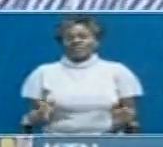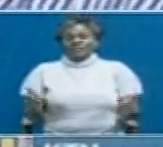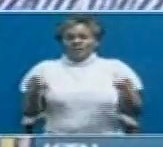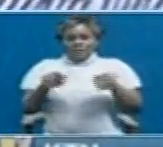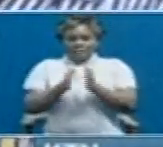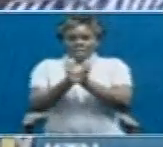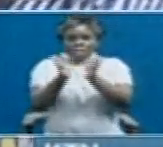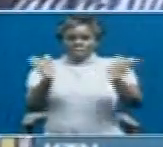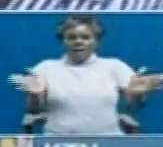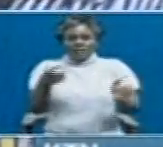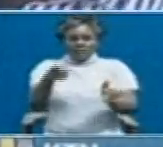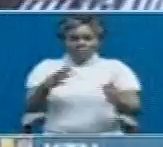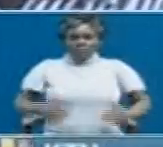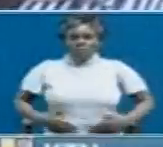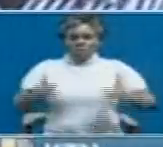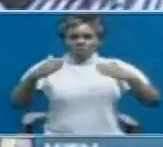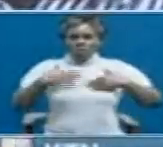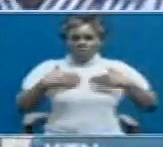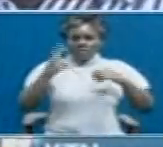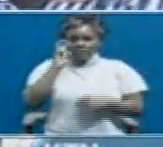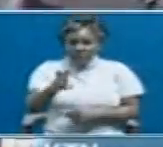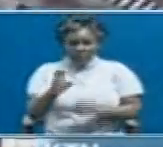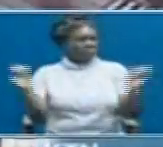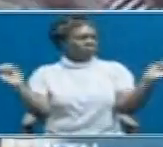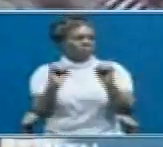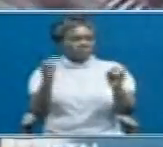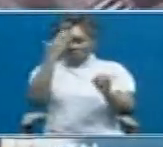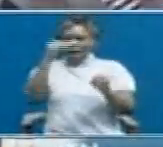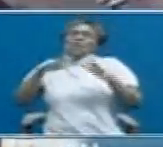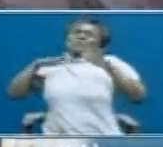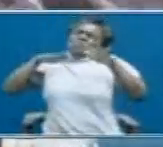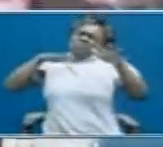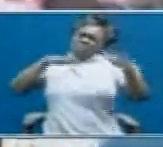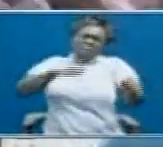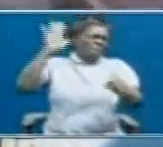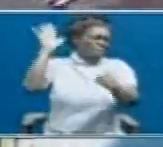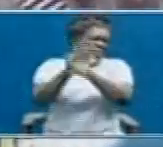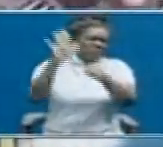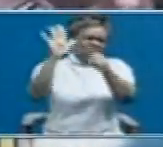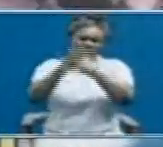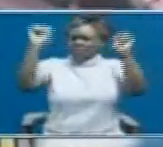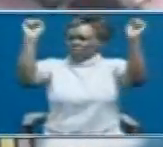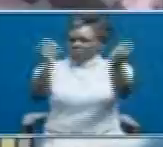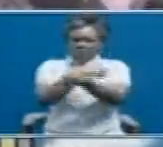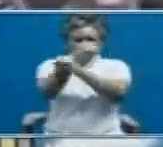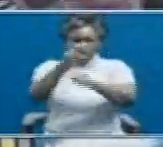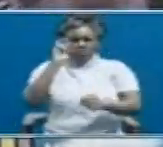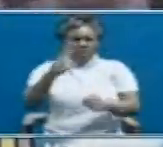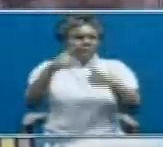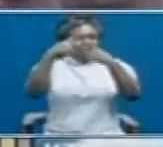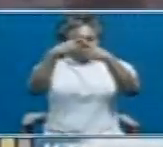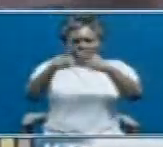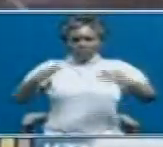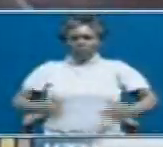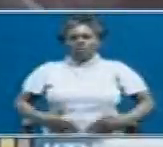public viewing of the late senator's body didn't take place as an outsized crowd was too huge to manage turned up. Instead,